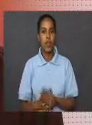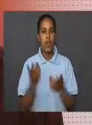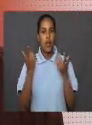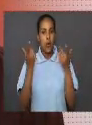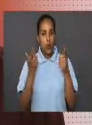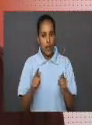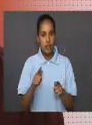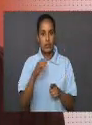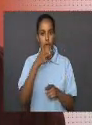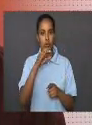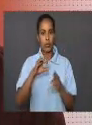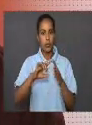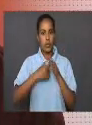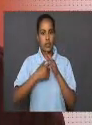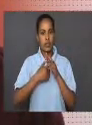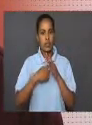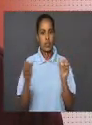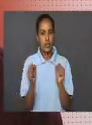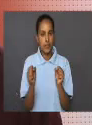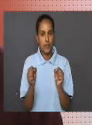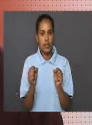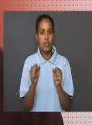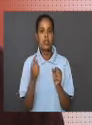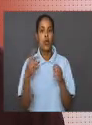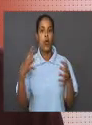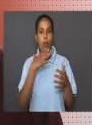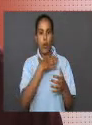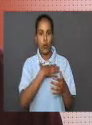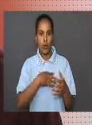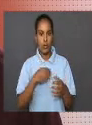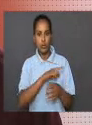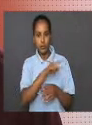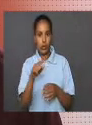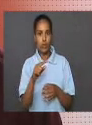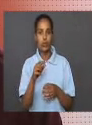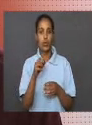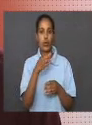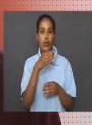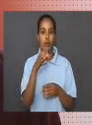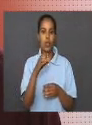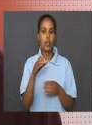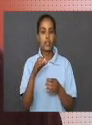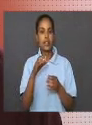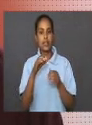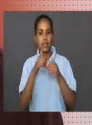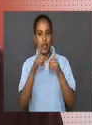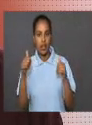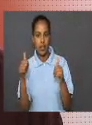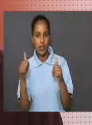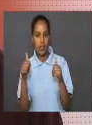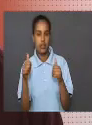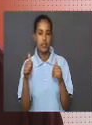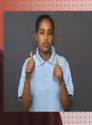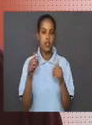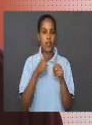When solutions begin to freeze, the component in those solutions that crystallizes out